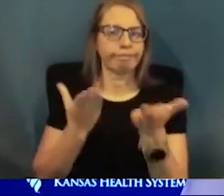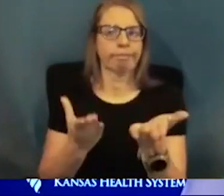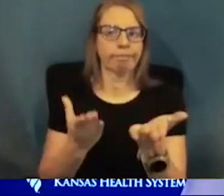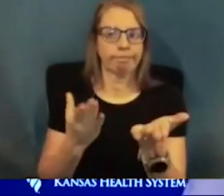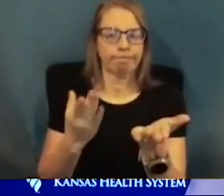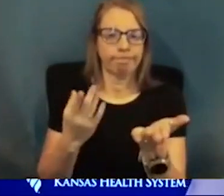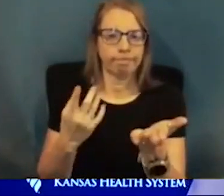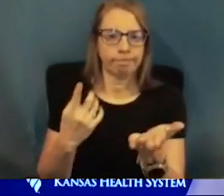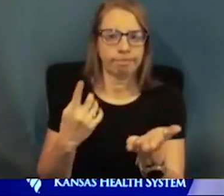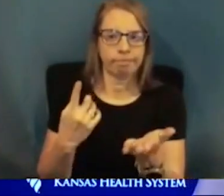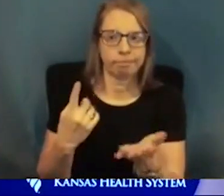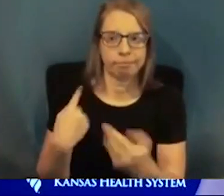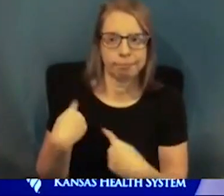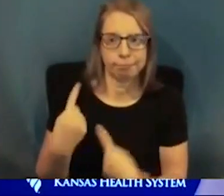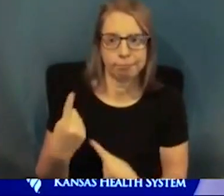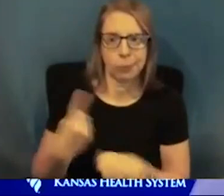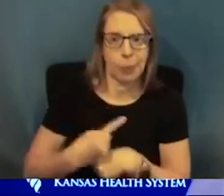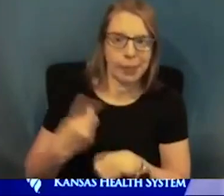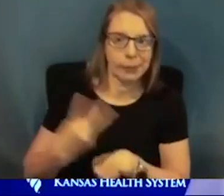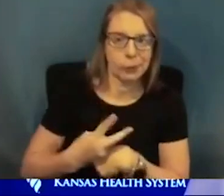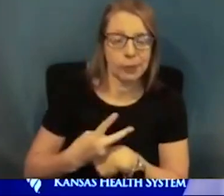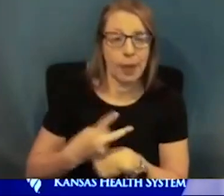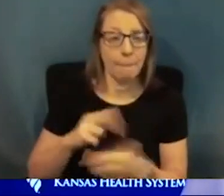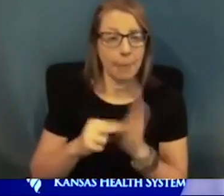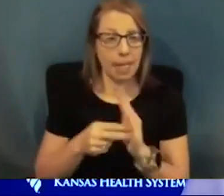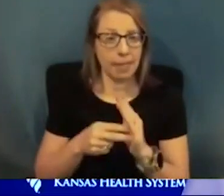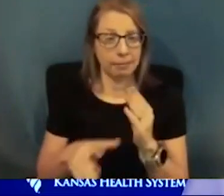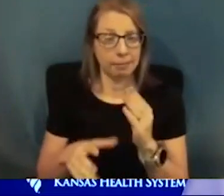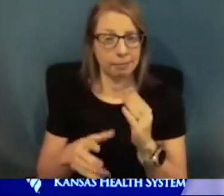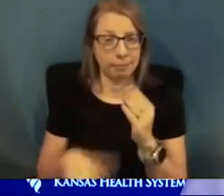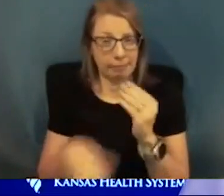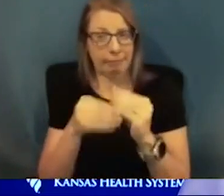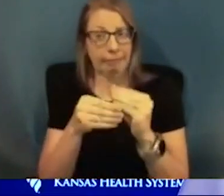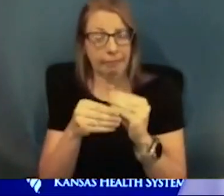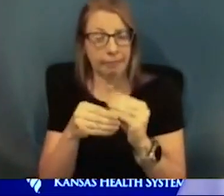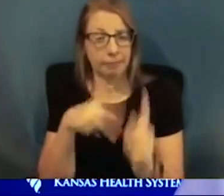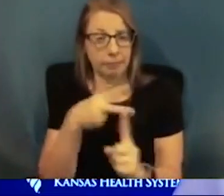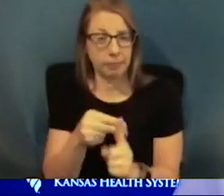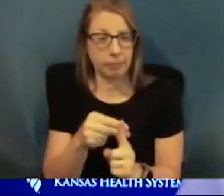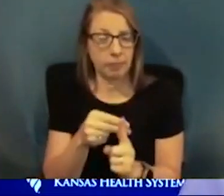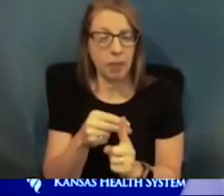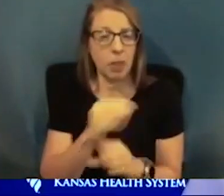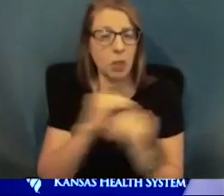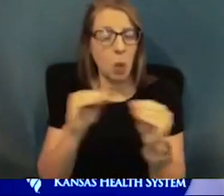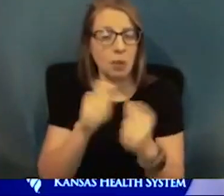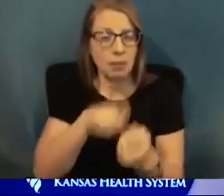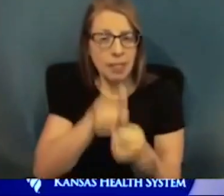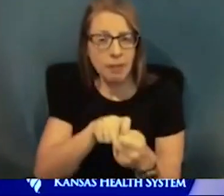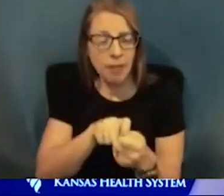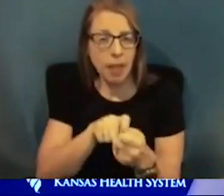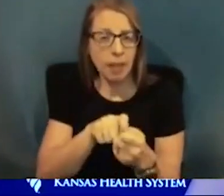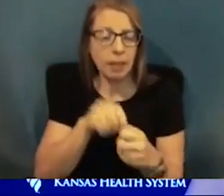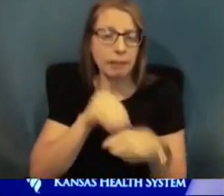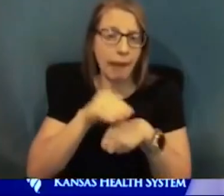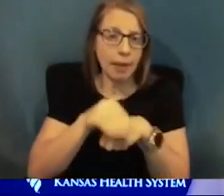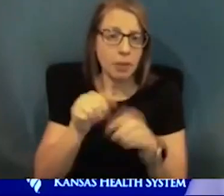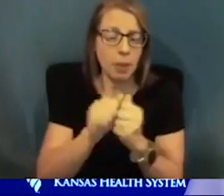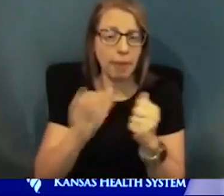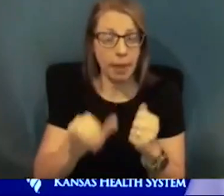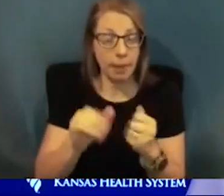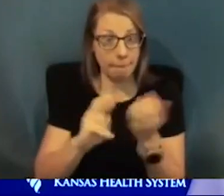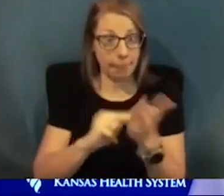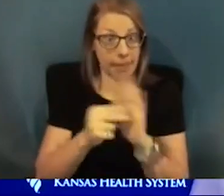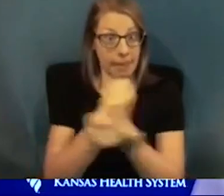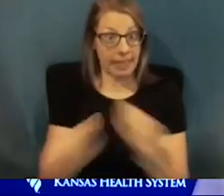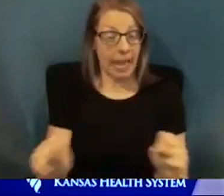2 days. Do we need additional dosing? So there is no specific guidance on this yet. Is it going to be safe to take these